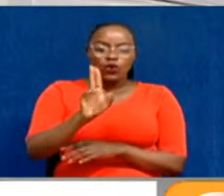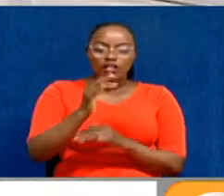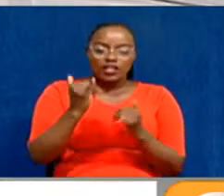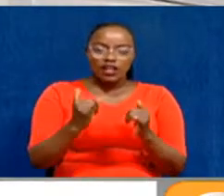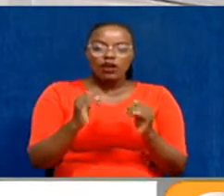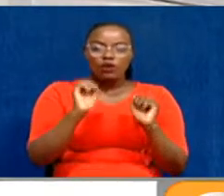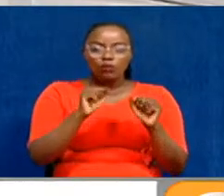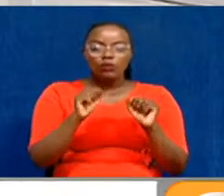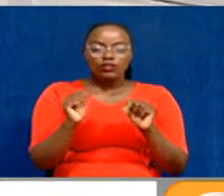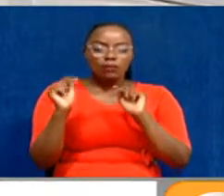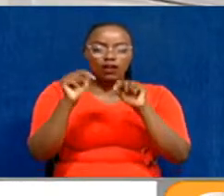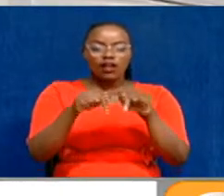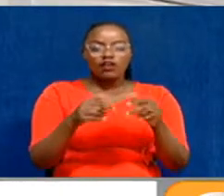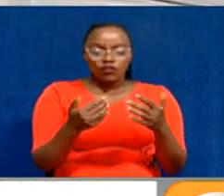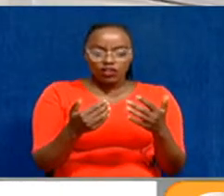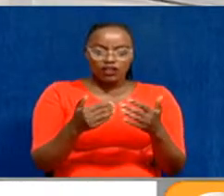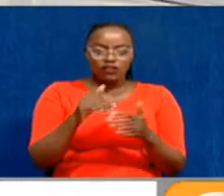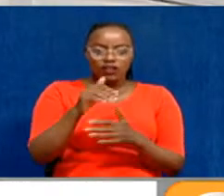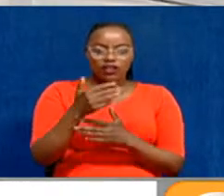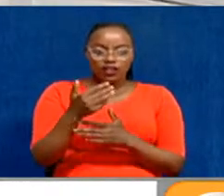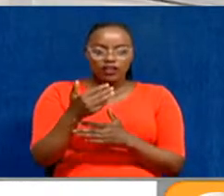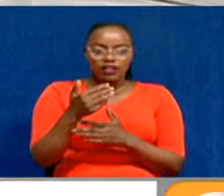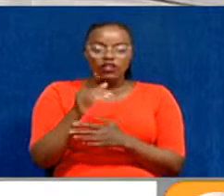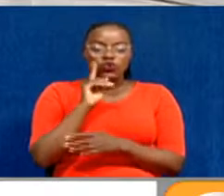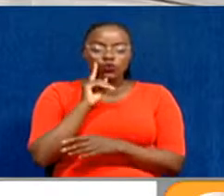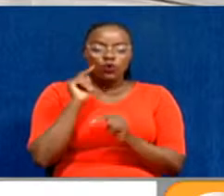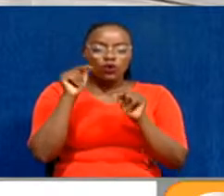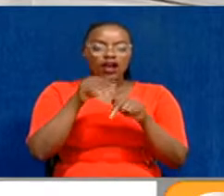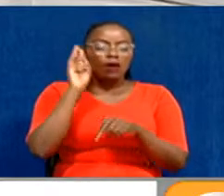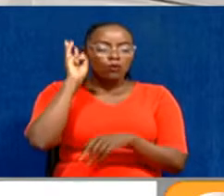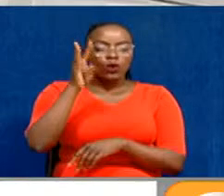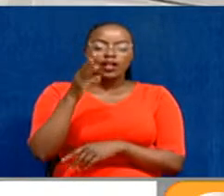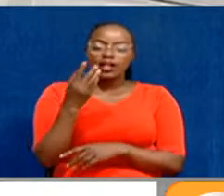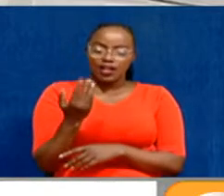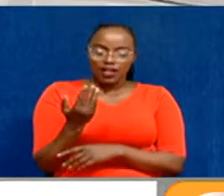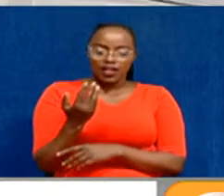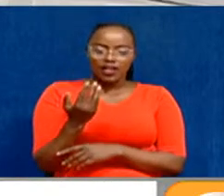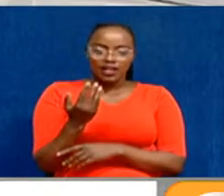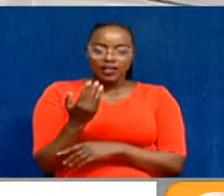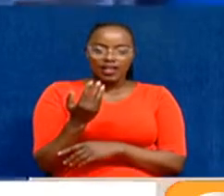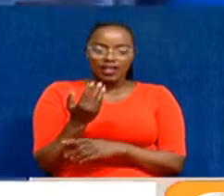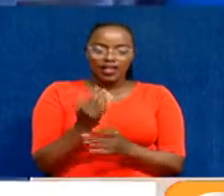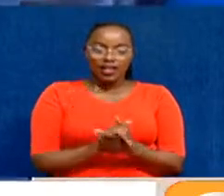will now most likely be coming for the funeral. Tomorrow, yes. Tomorrow.